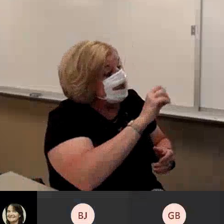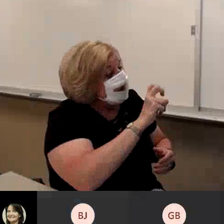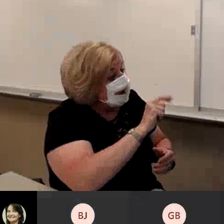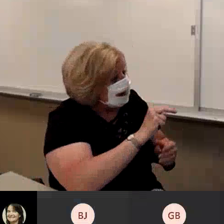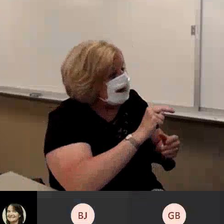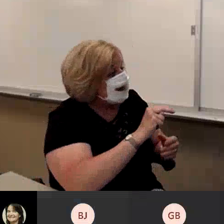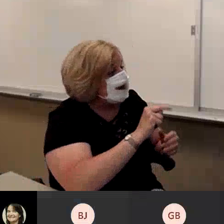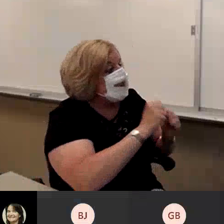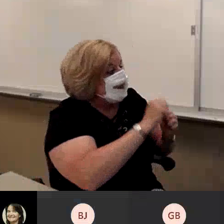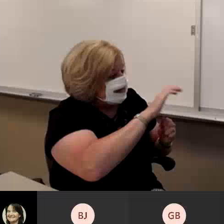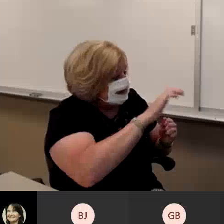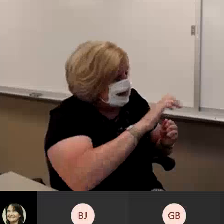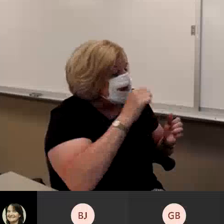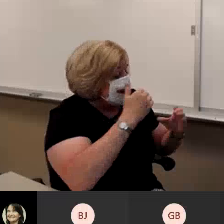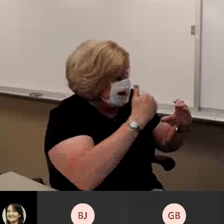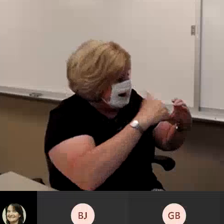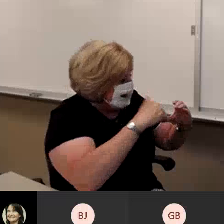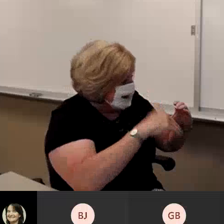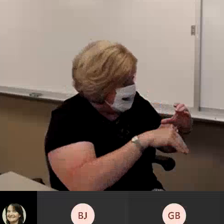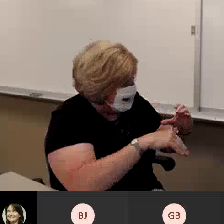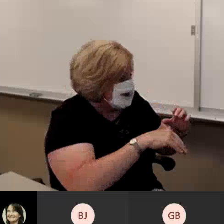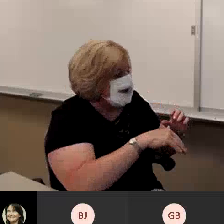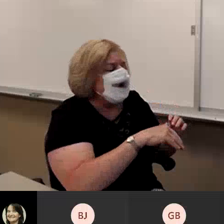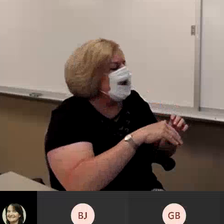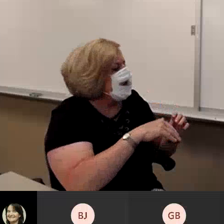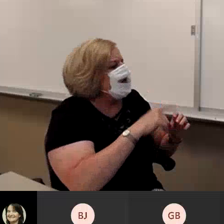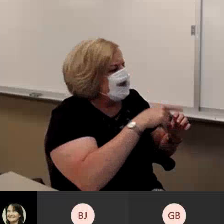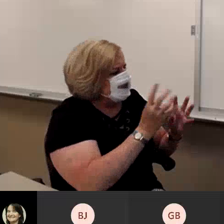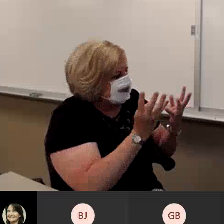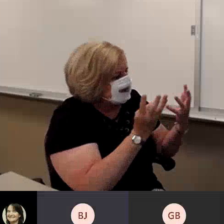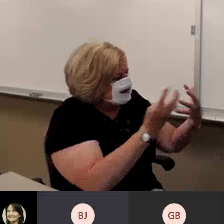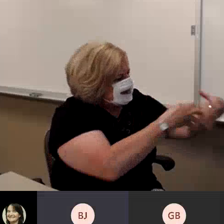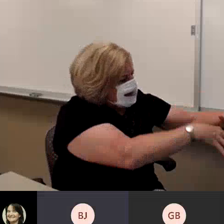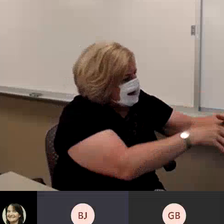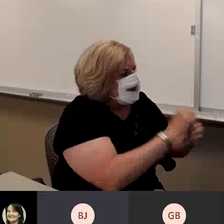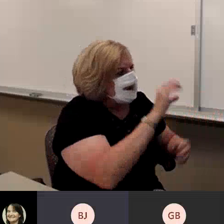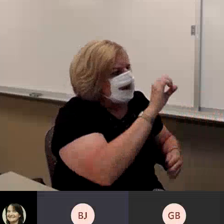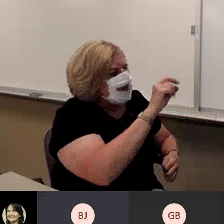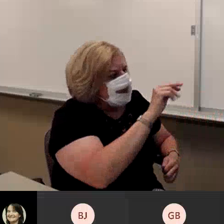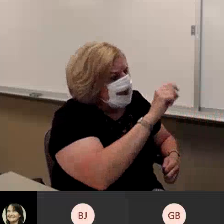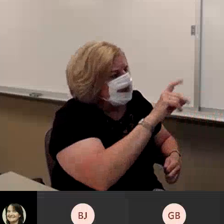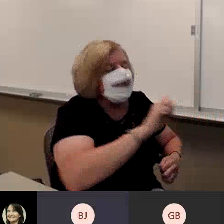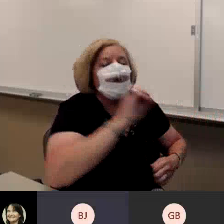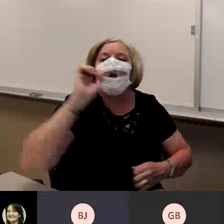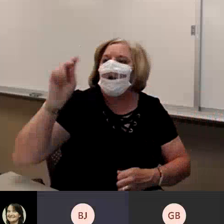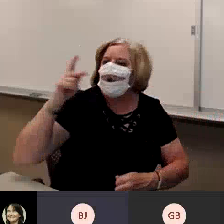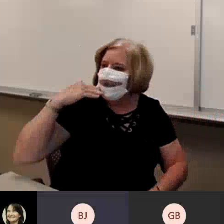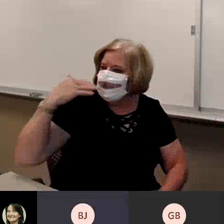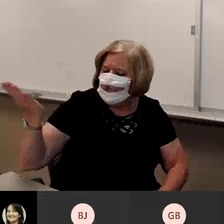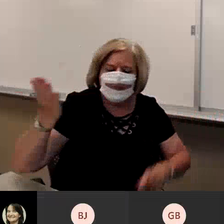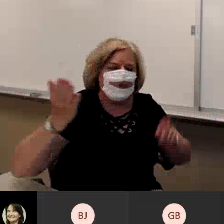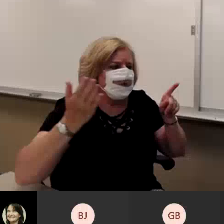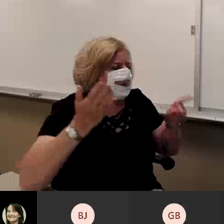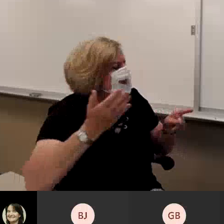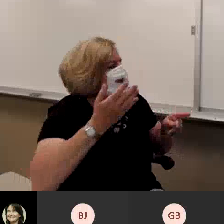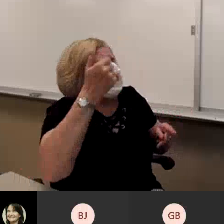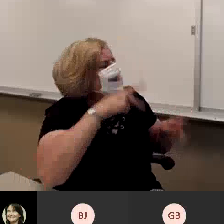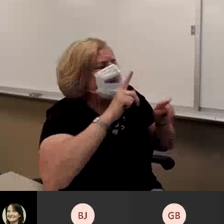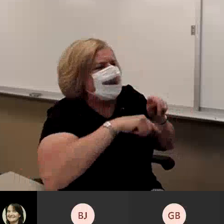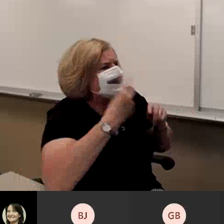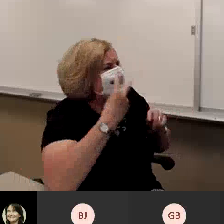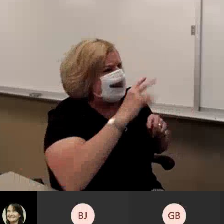Teams with your center email, and it those are all synced with OneDrive, right? Okay, thanks. So yes. Those they can't see.